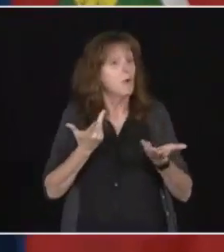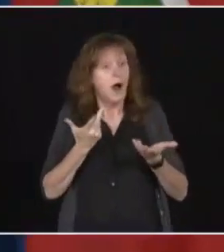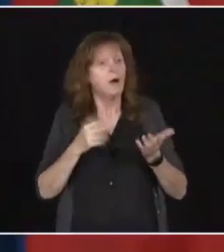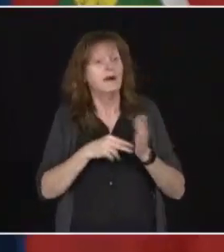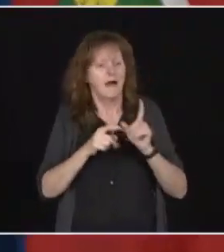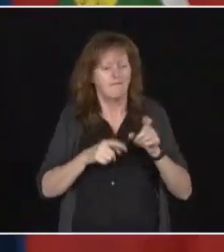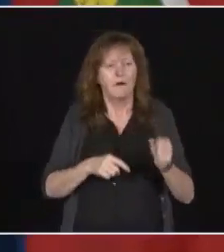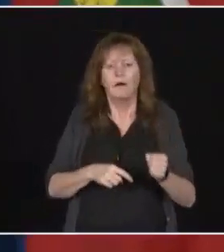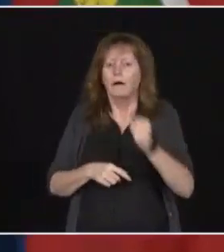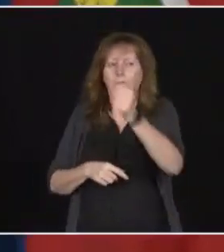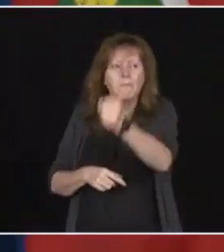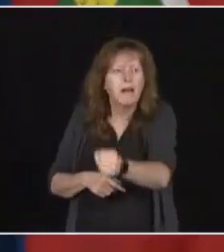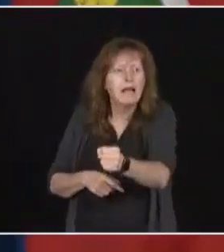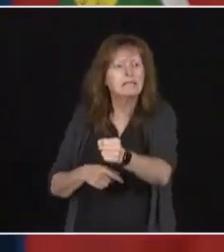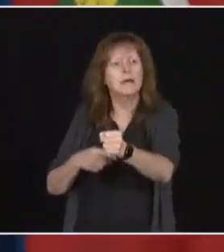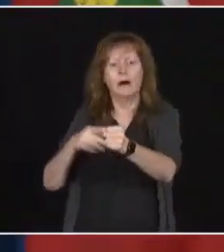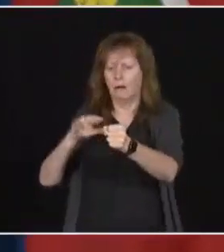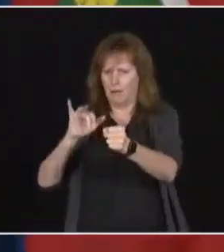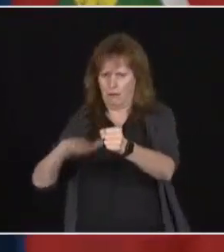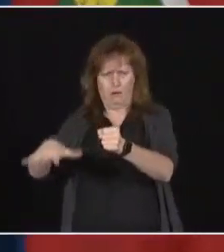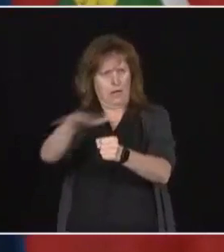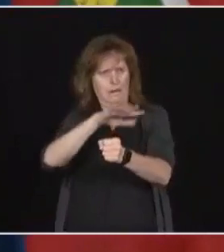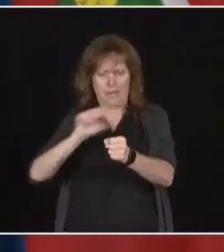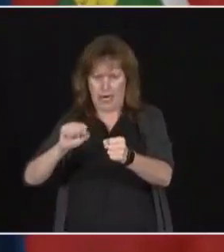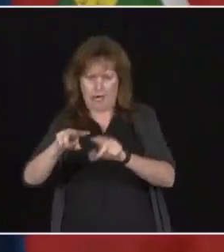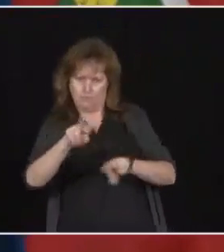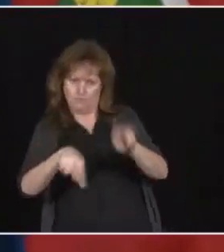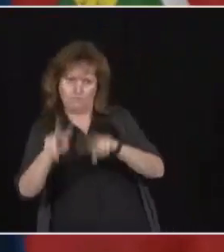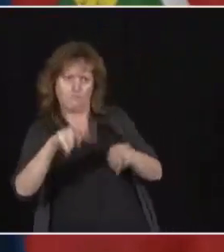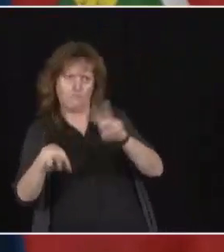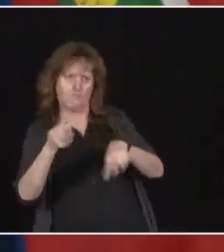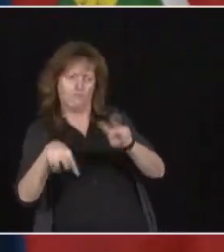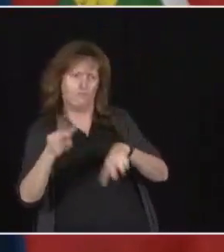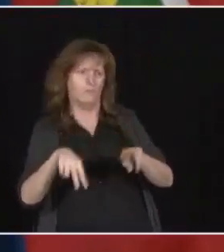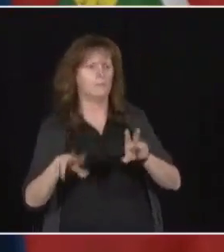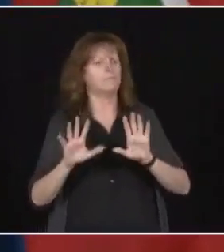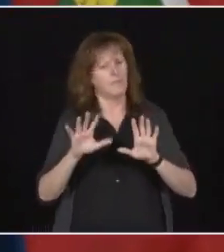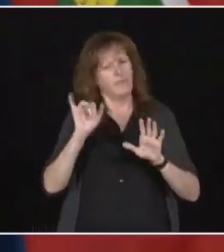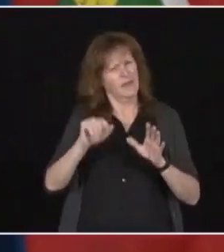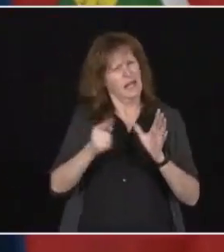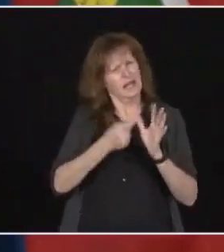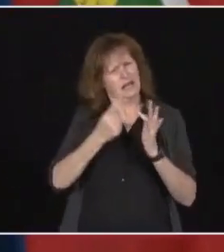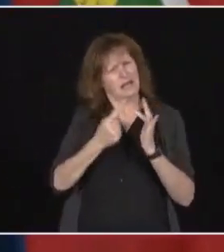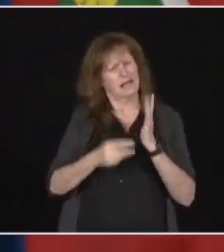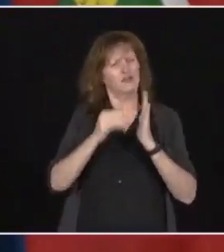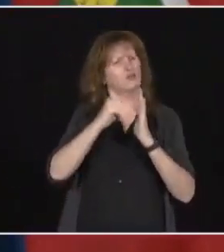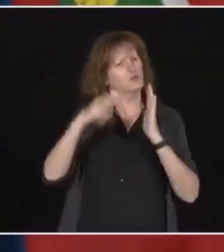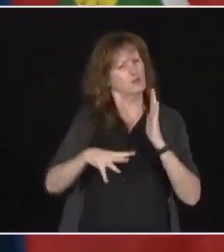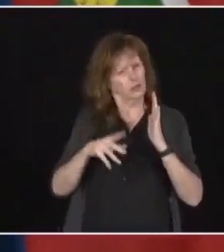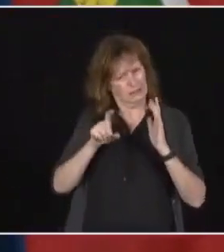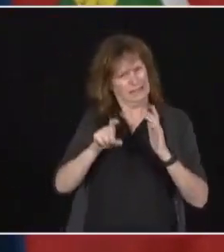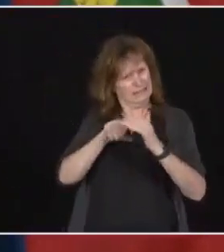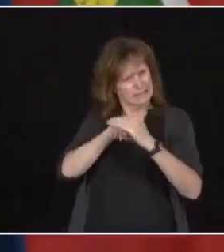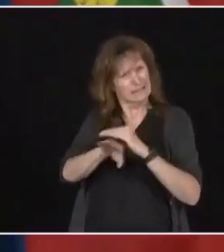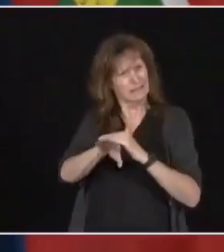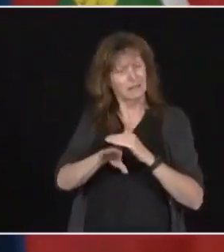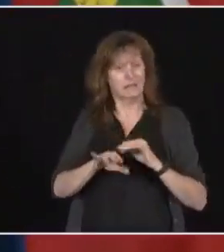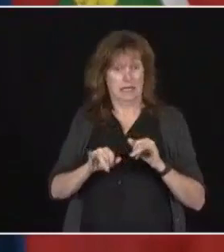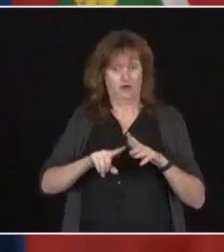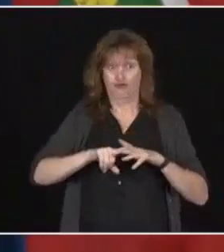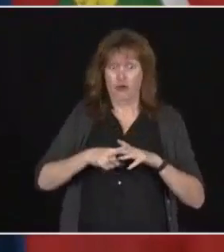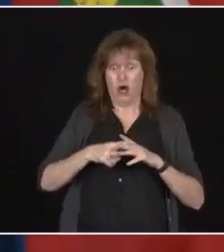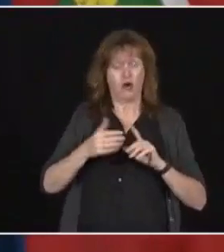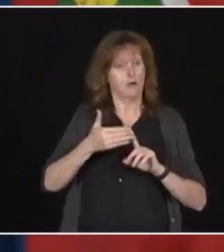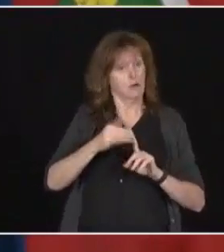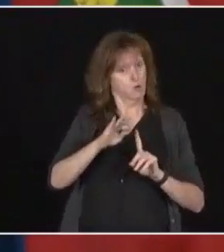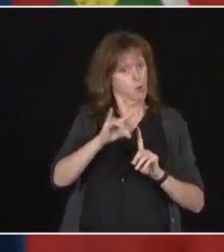their campuses, and they would be working today. So these students would be permitted into the program. We're going to launch as of July 2nd because we need to give some lead time to